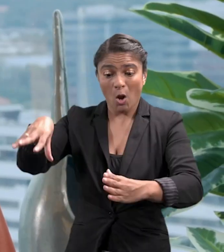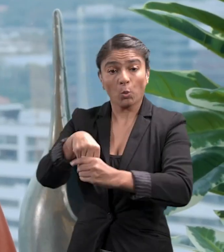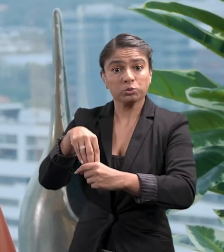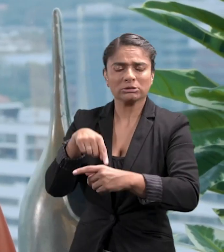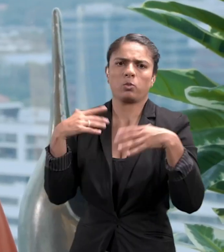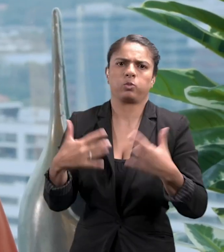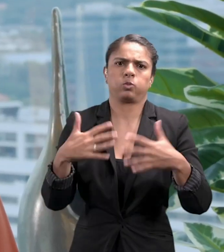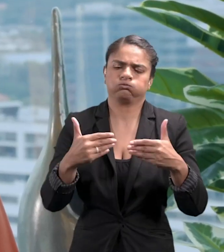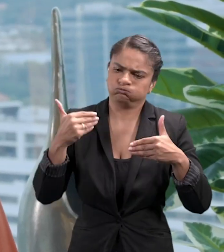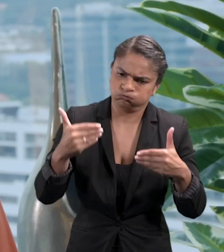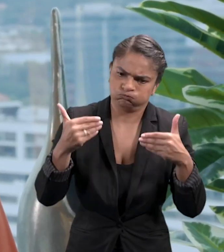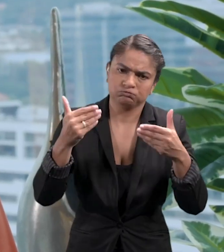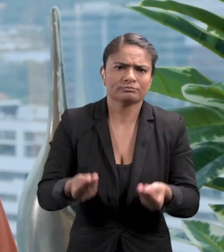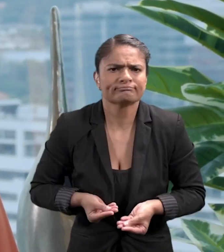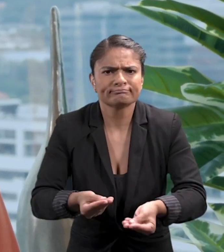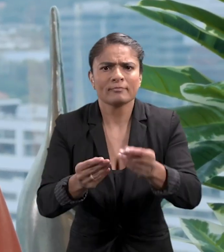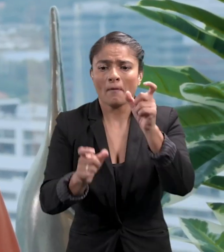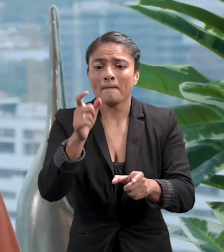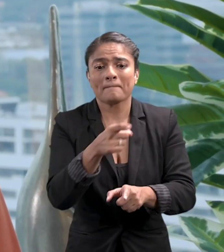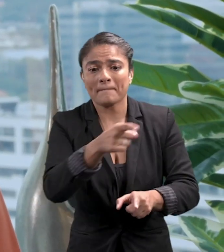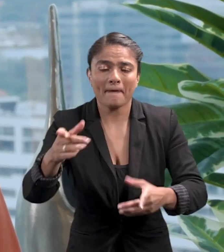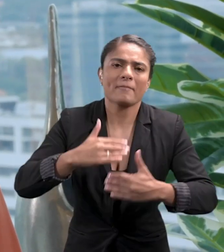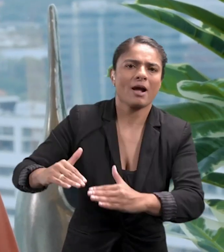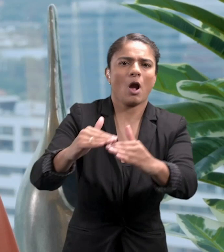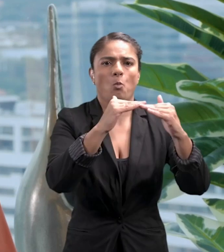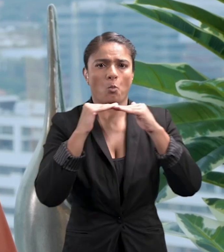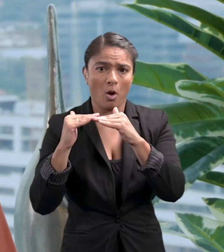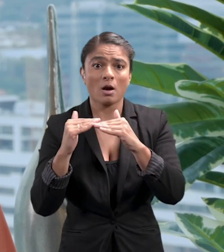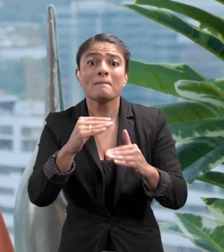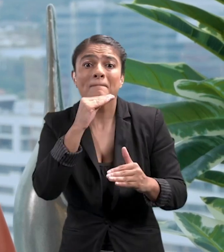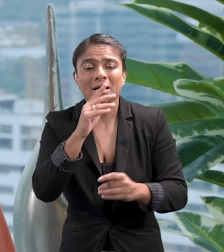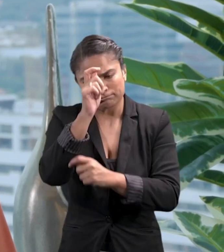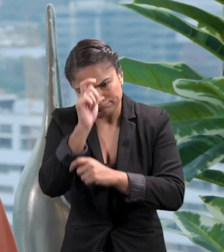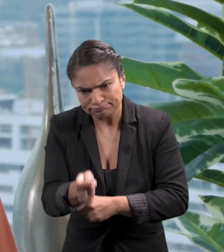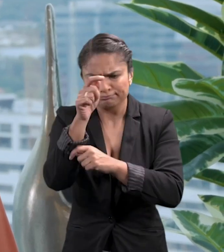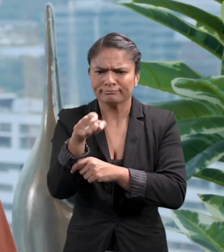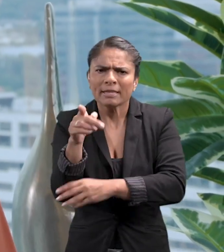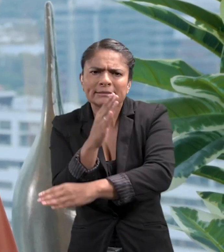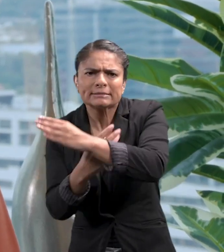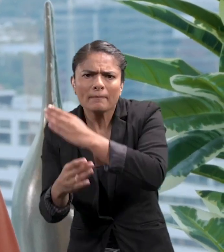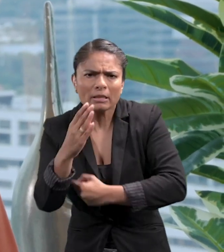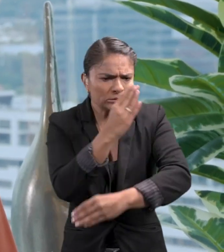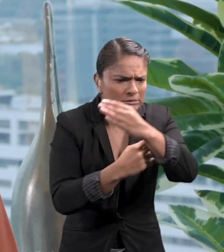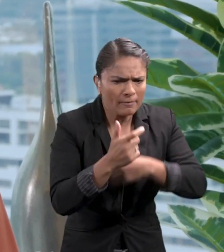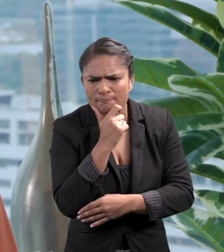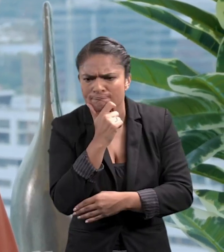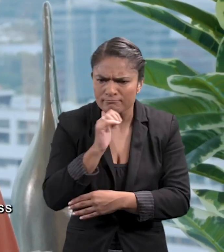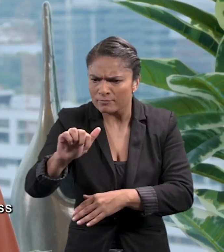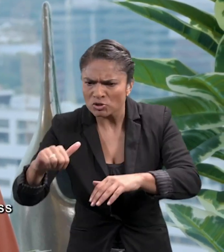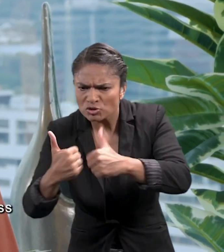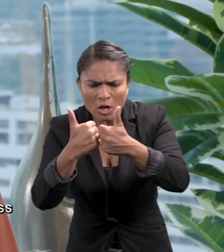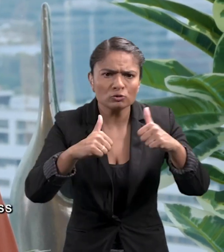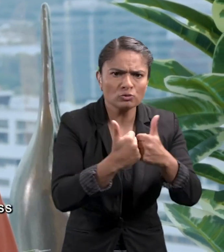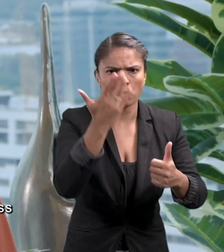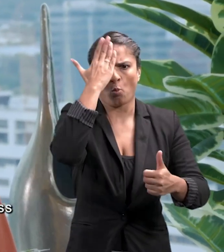Inclusion means going beyond the provision of equal access. Inclusion means acknowledging that differences and disabilities come with specific challenges.